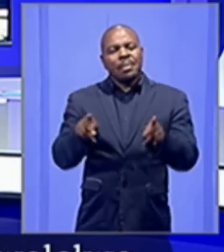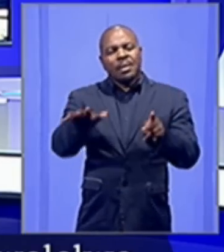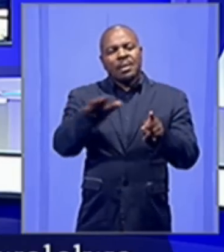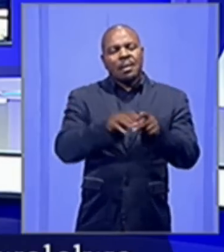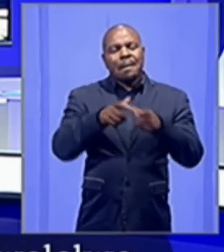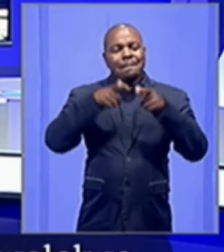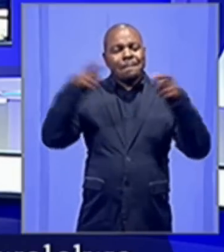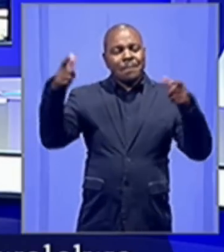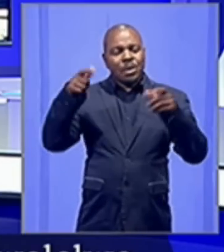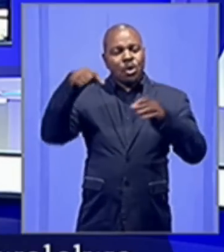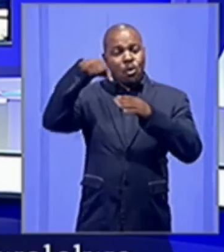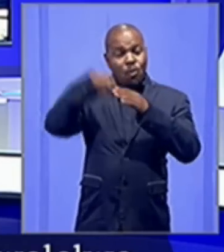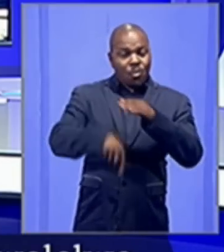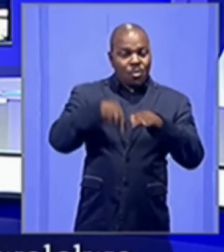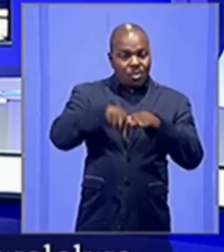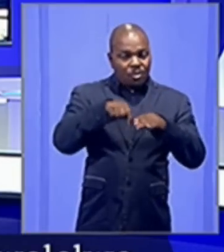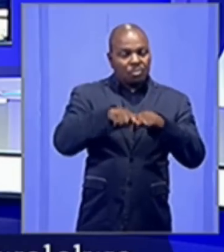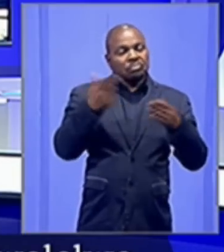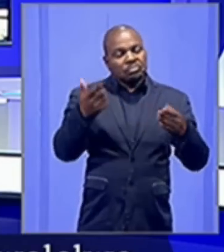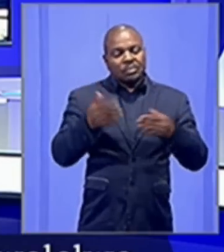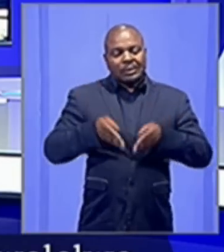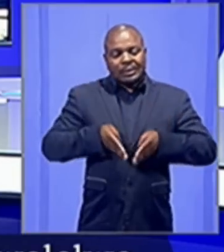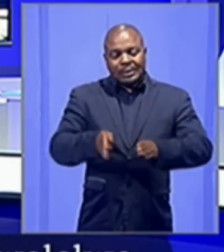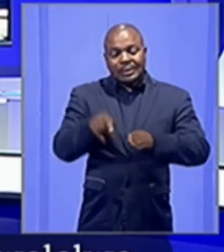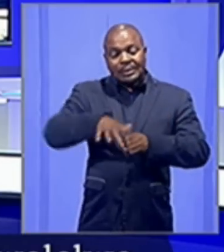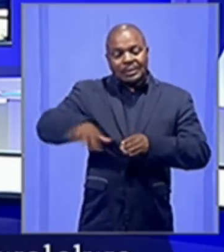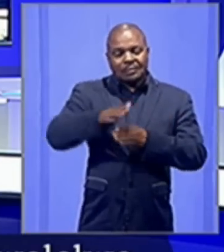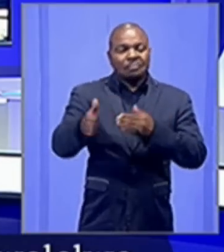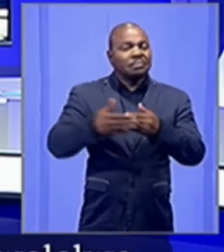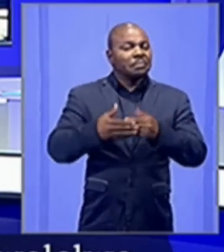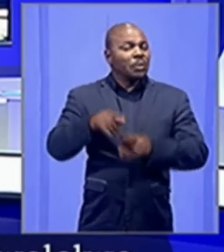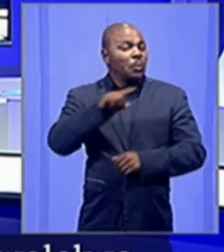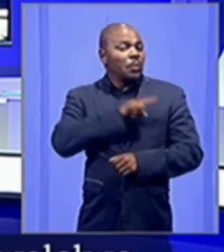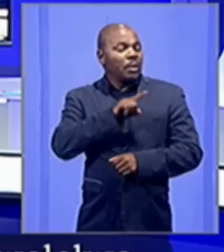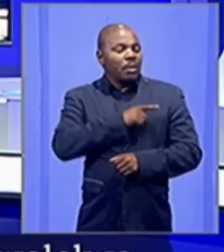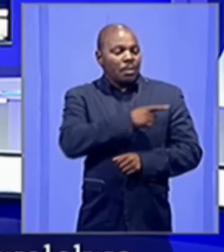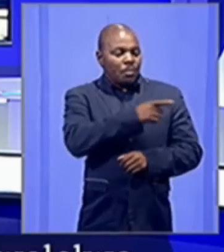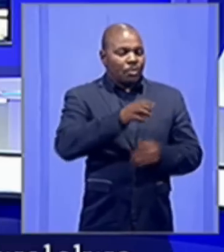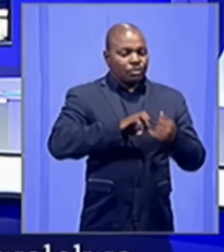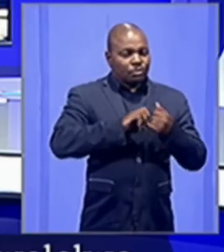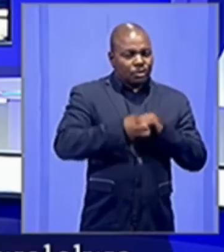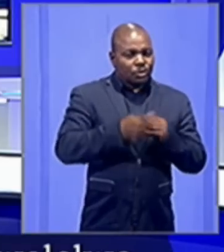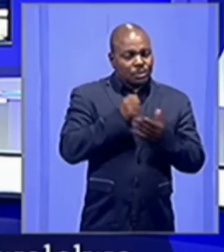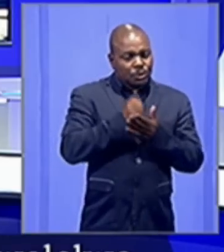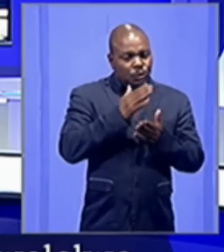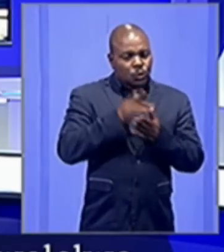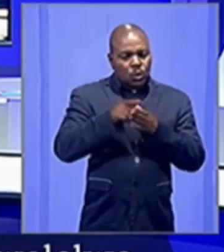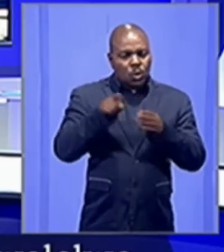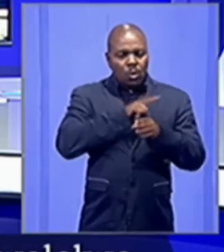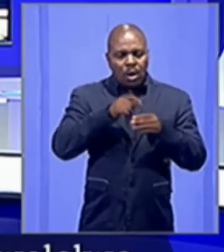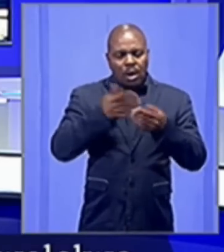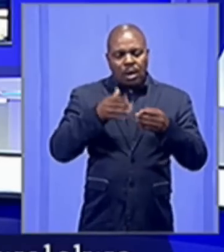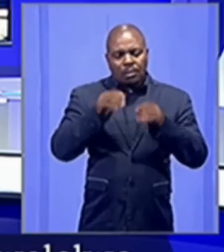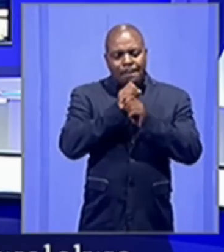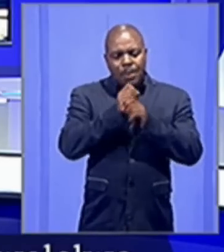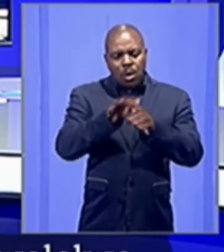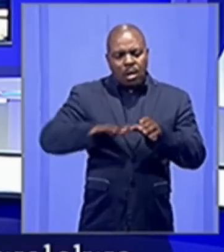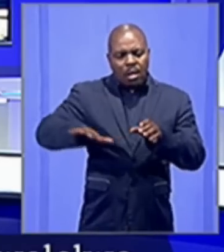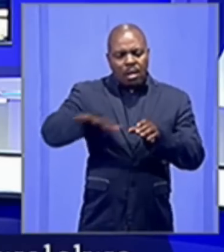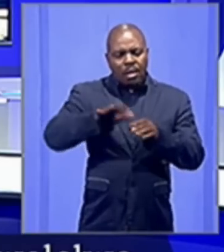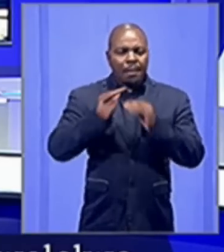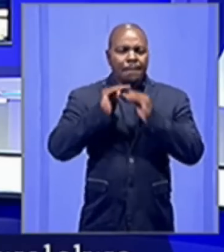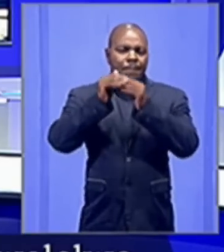mogolo wa go tsebja ka Kimberley Big Hole go seo ba rego ke go gakatša go palega ga lefase ka tikologong